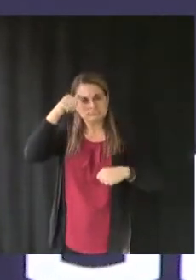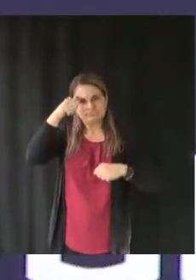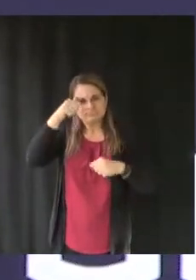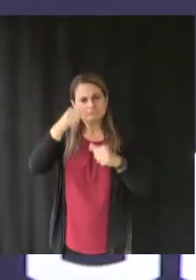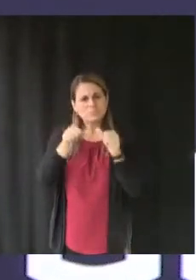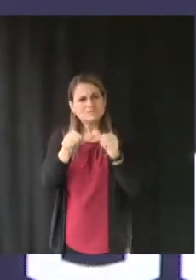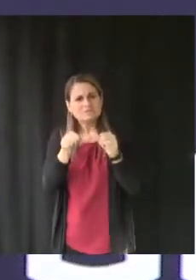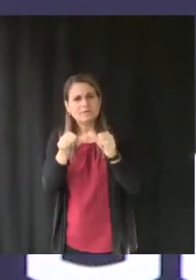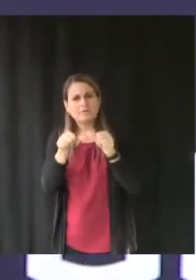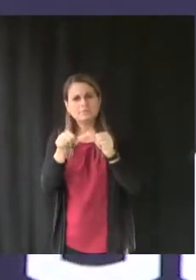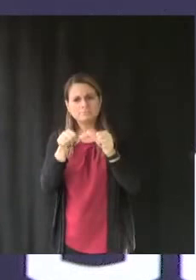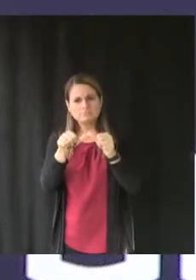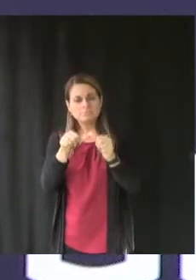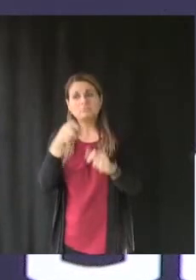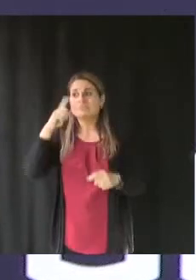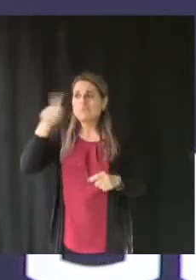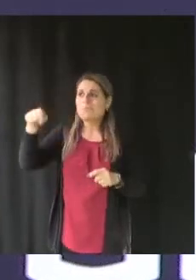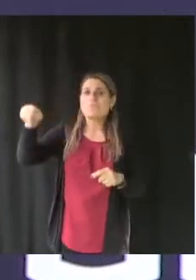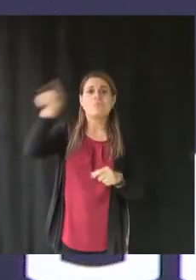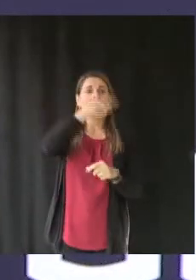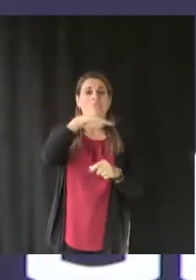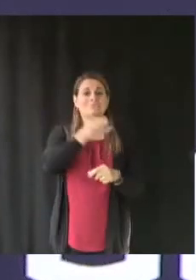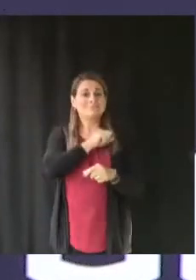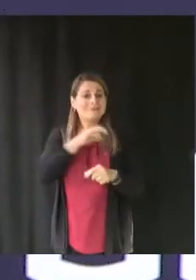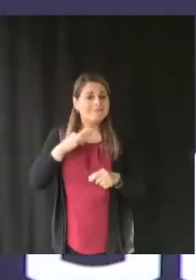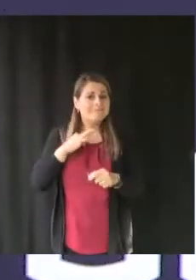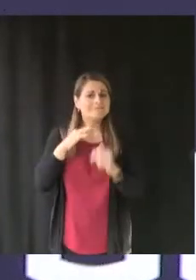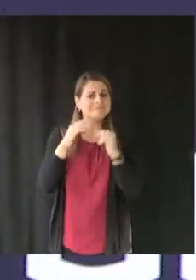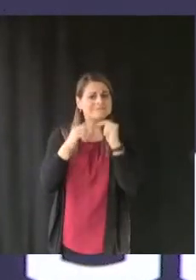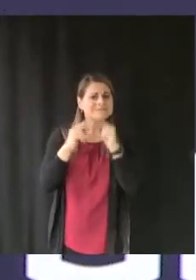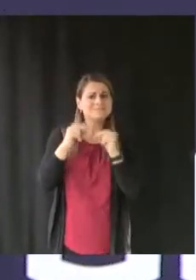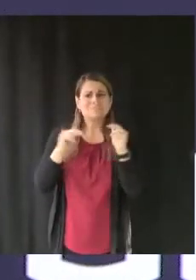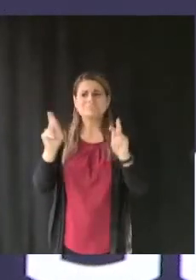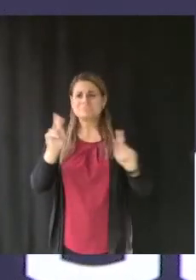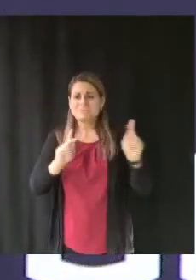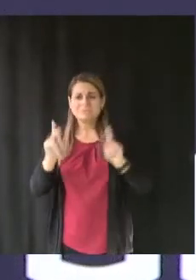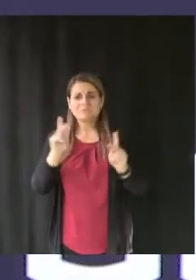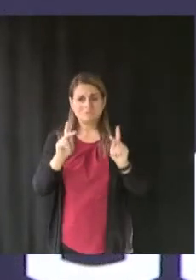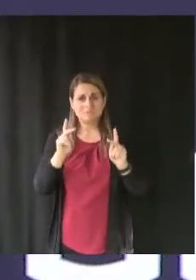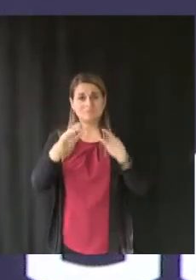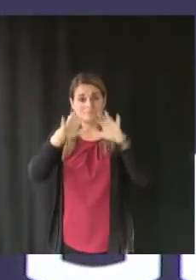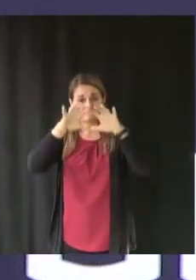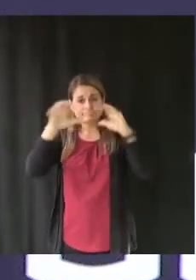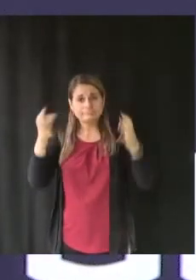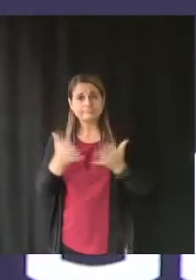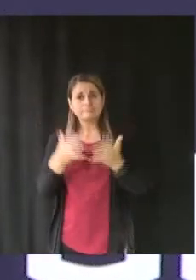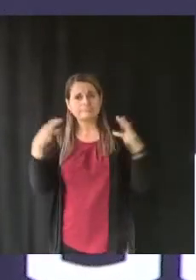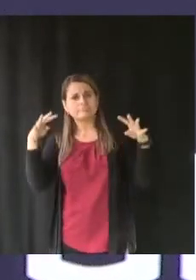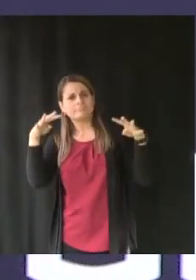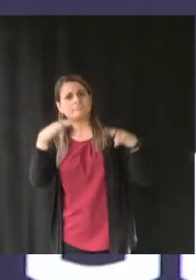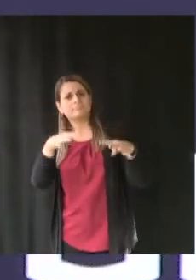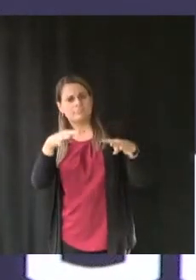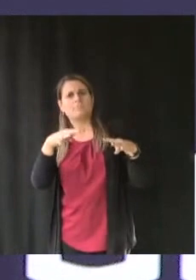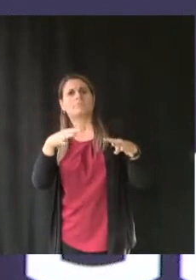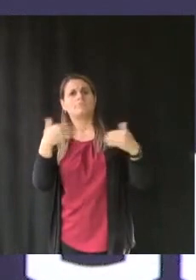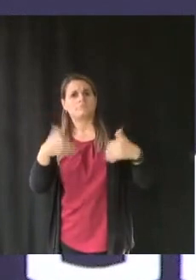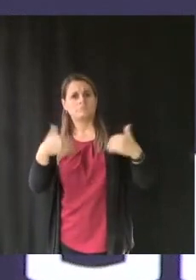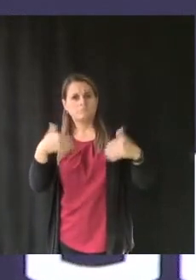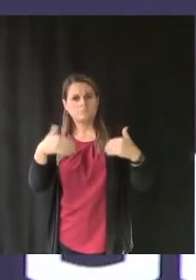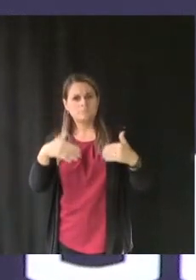faculty, and staff in order to help bring about a better world for ourselves and a better future for all of